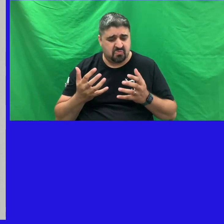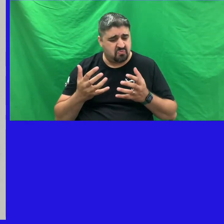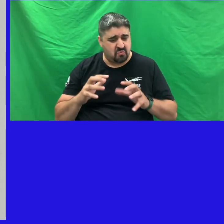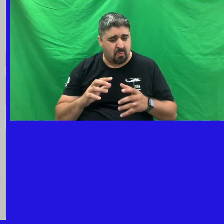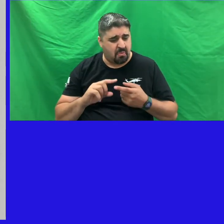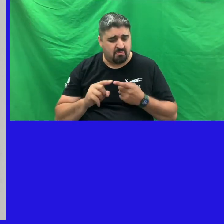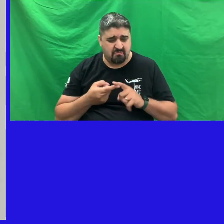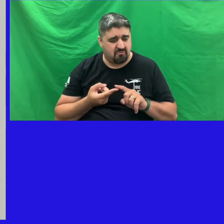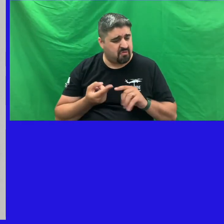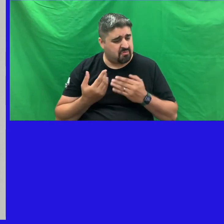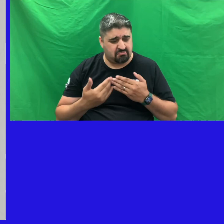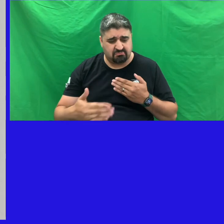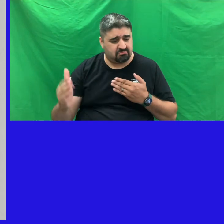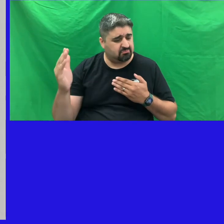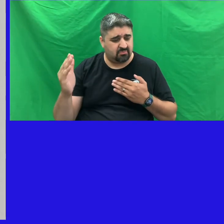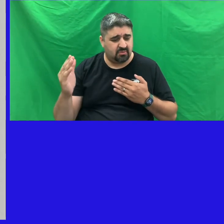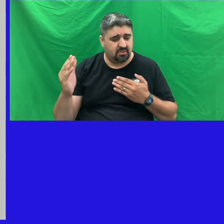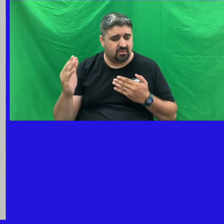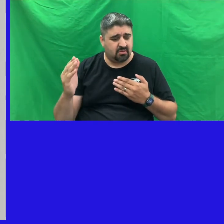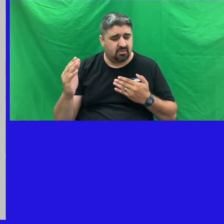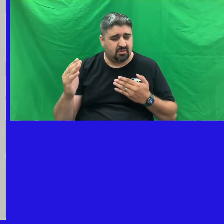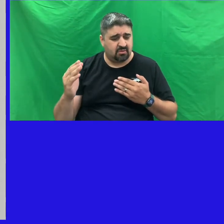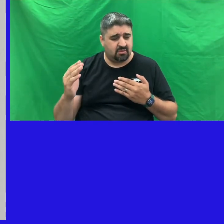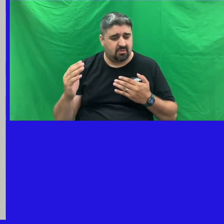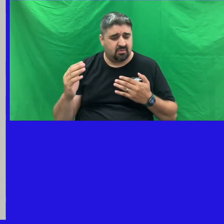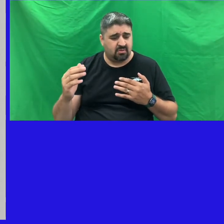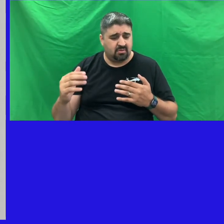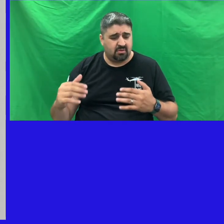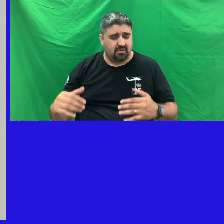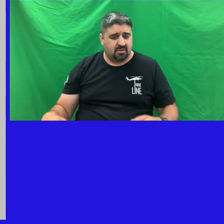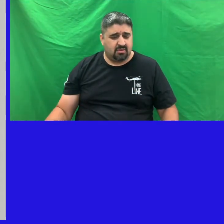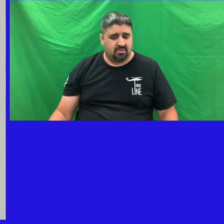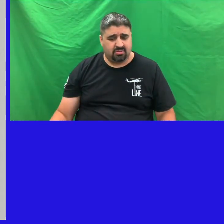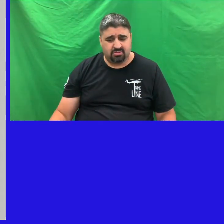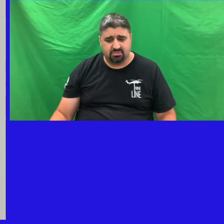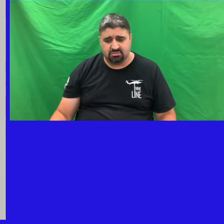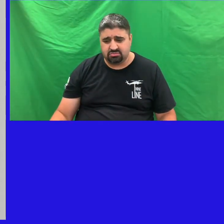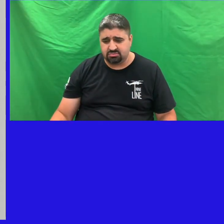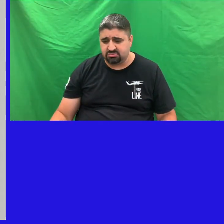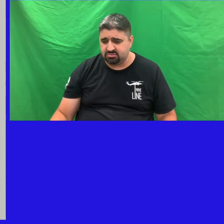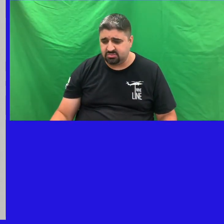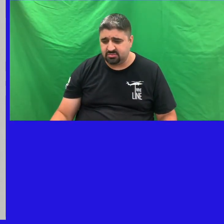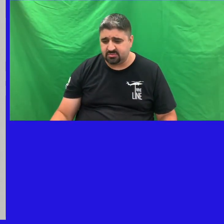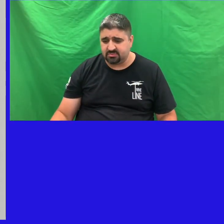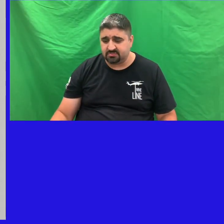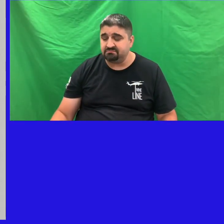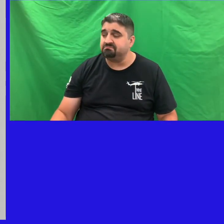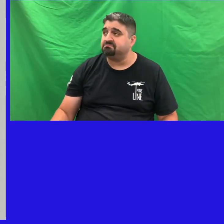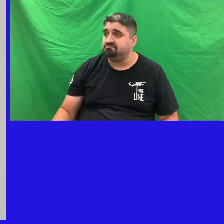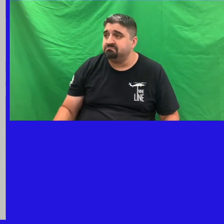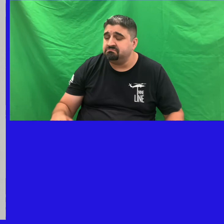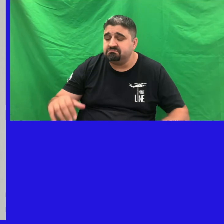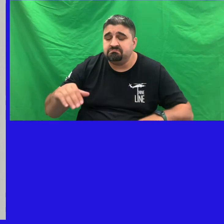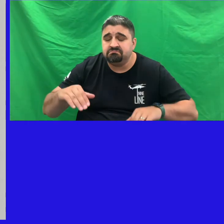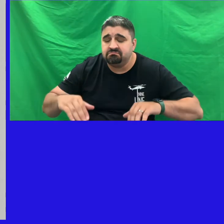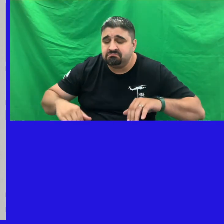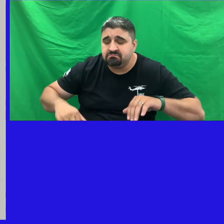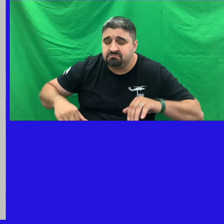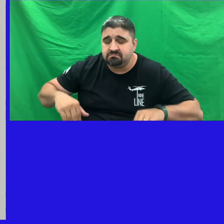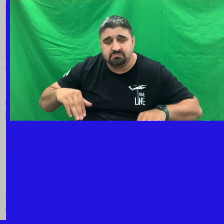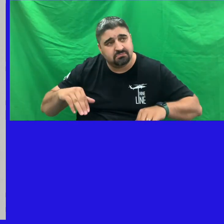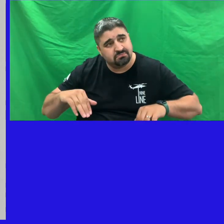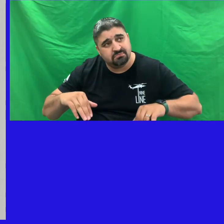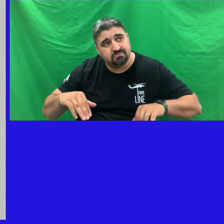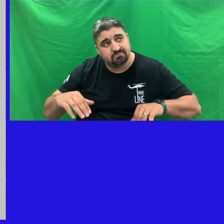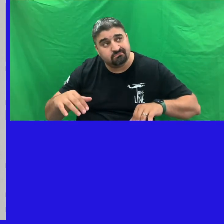Maybe he does not want me to be his friend anymore." "Yes, maybe," said the